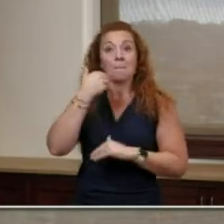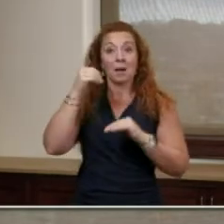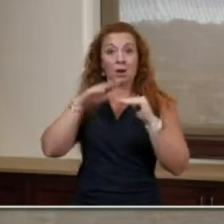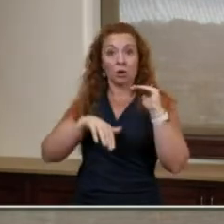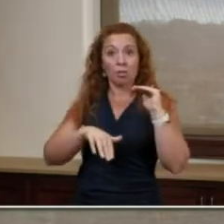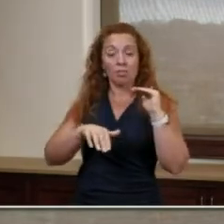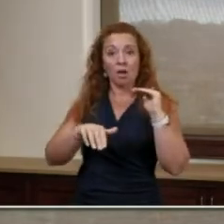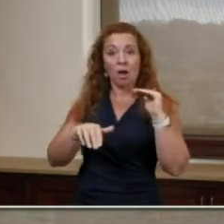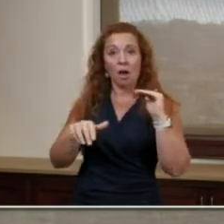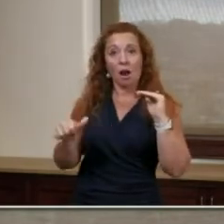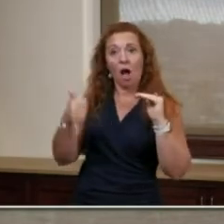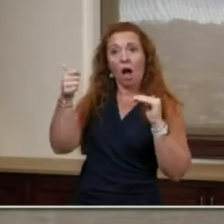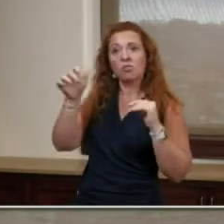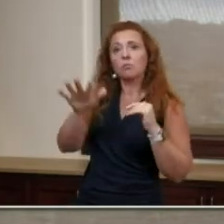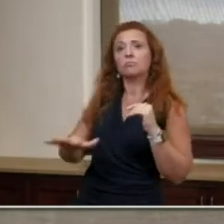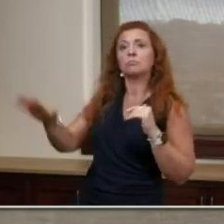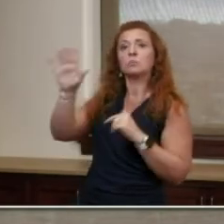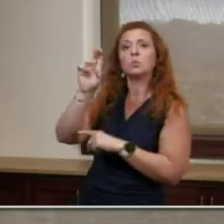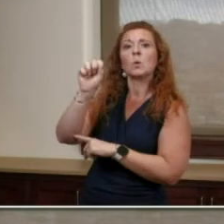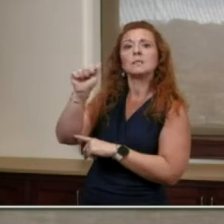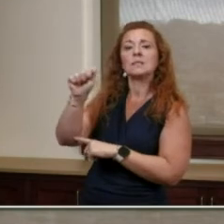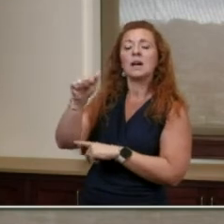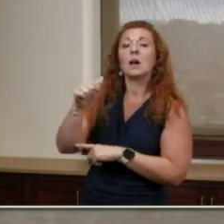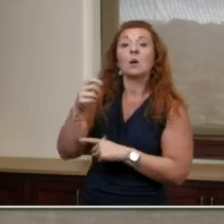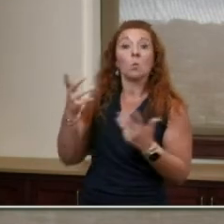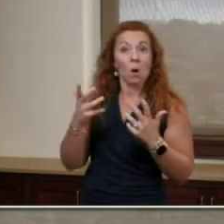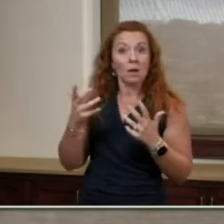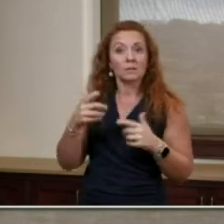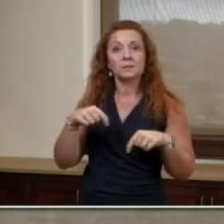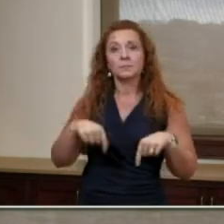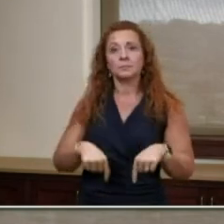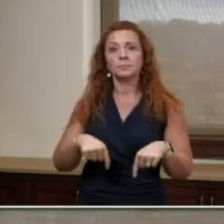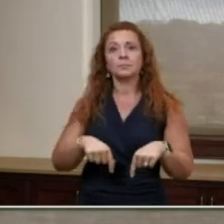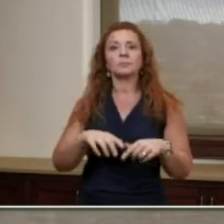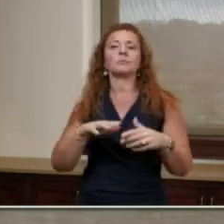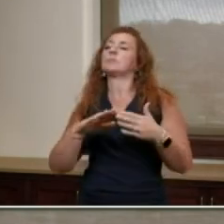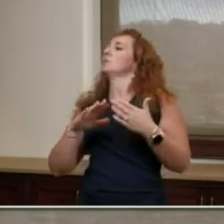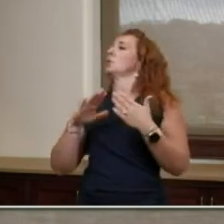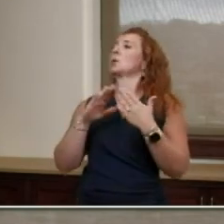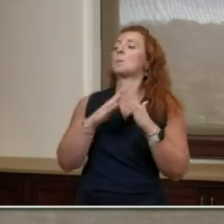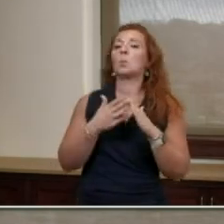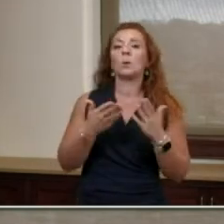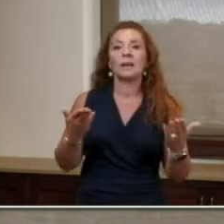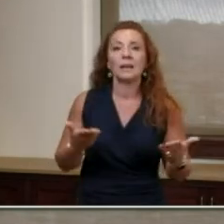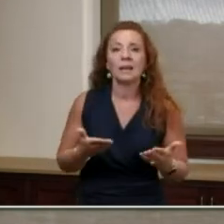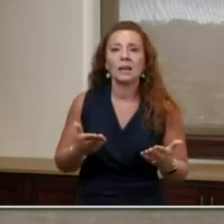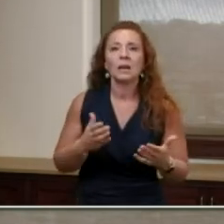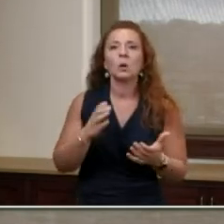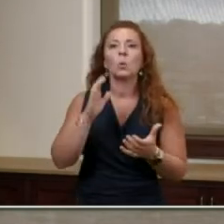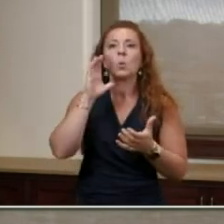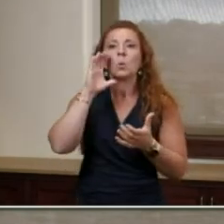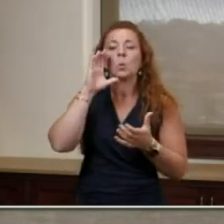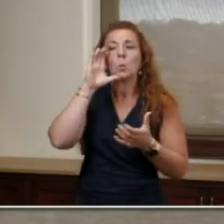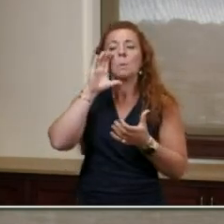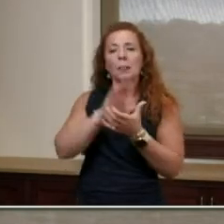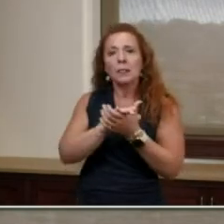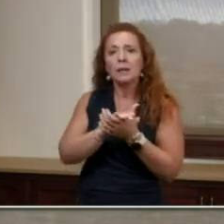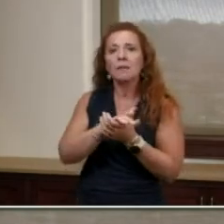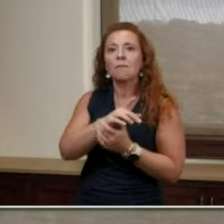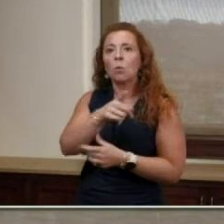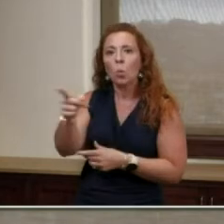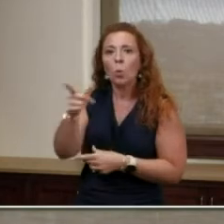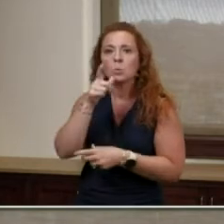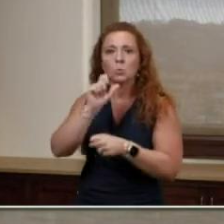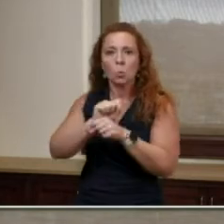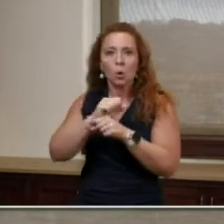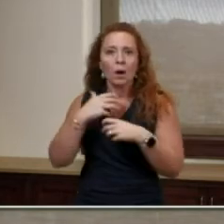places in the country is the fact that we as a community believe our healthcare professionals.